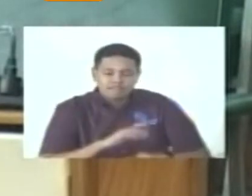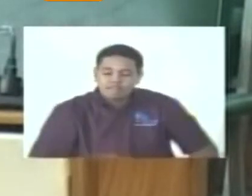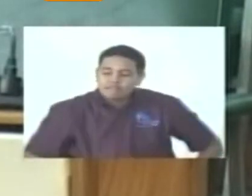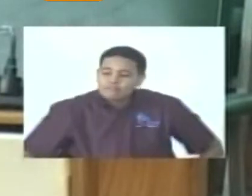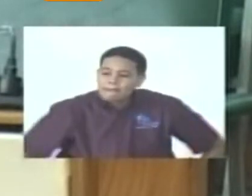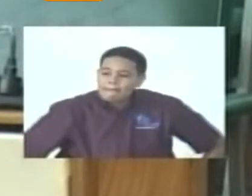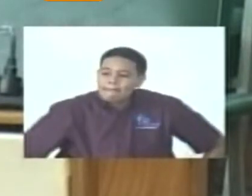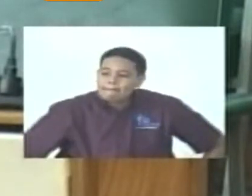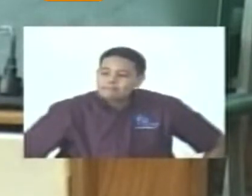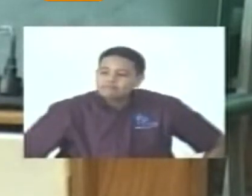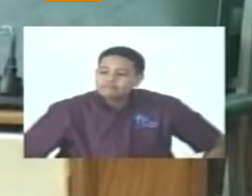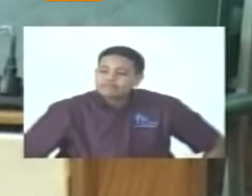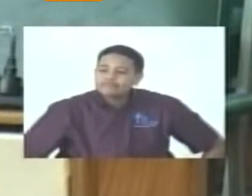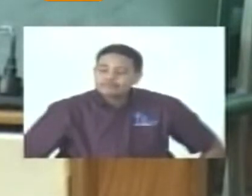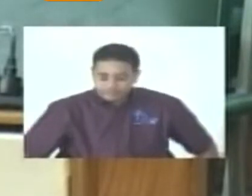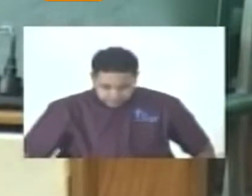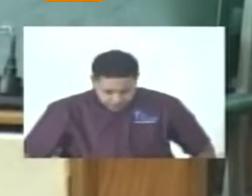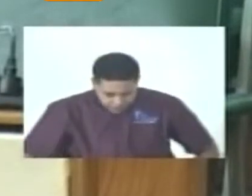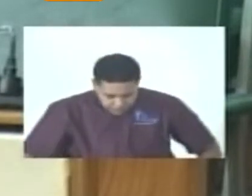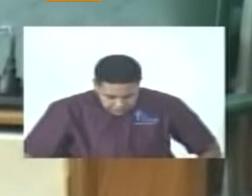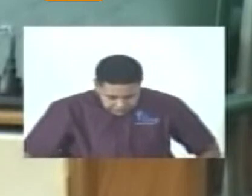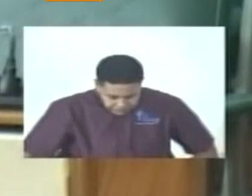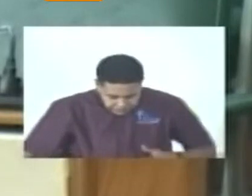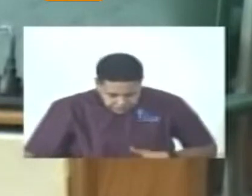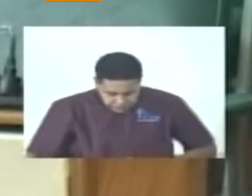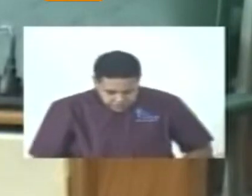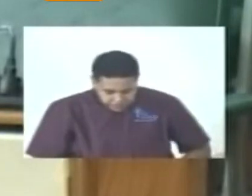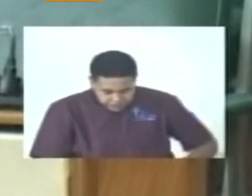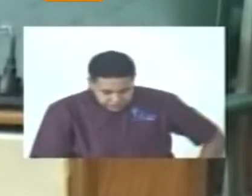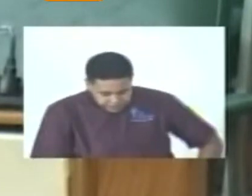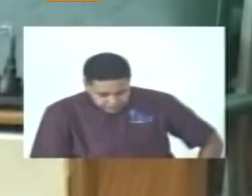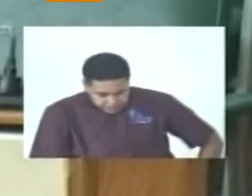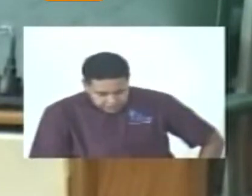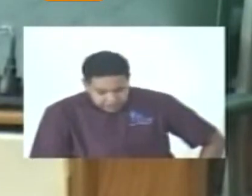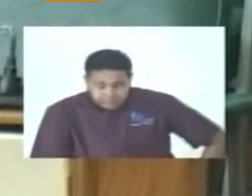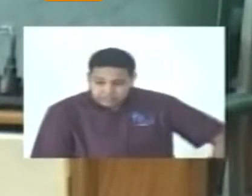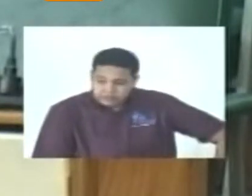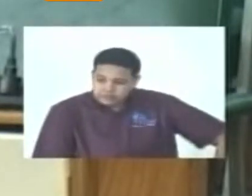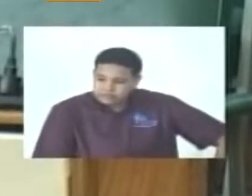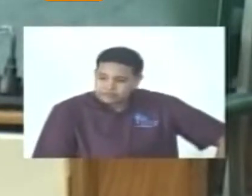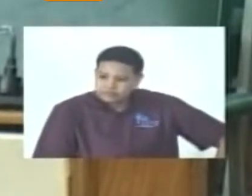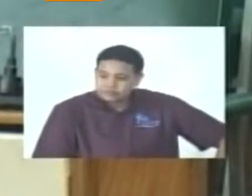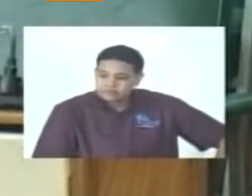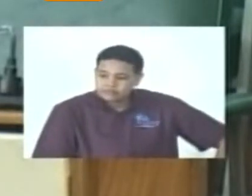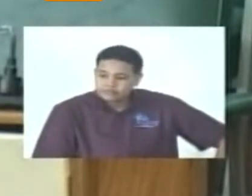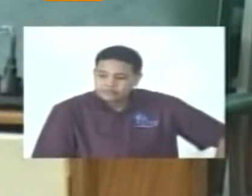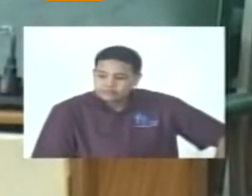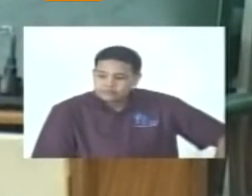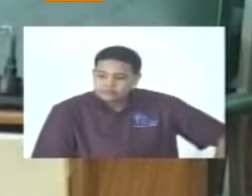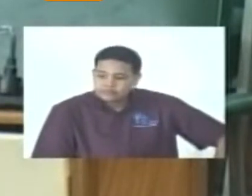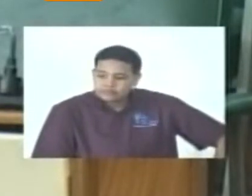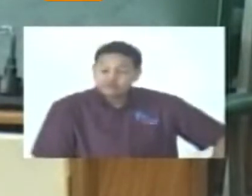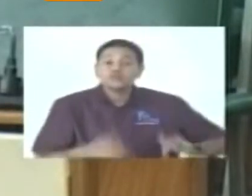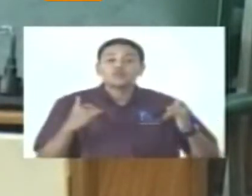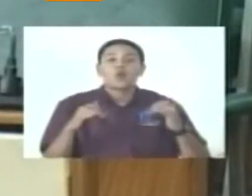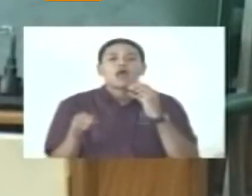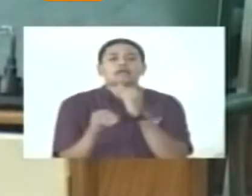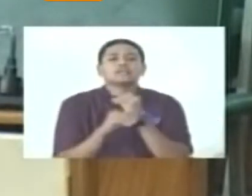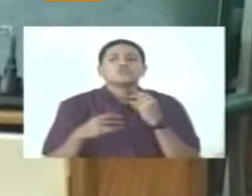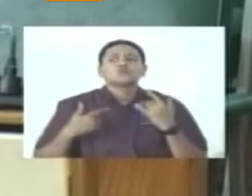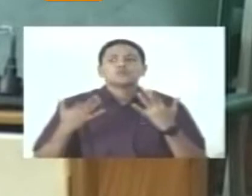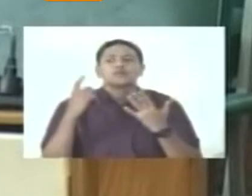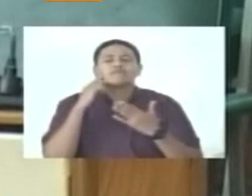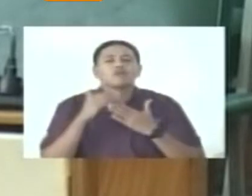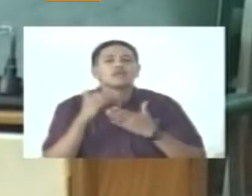Now, additionally, and we await the next state of emergency, the debate as to whether we will or will